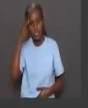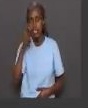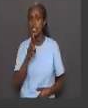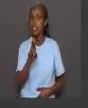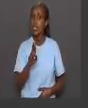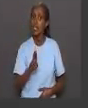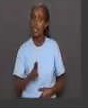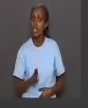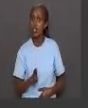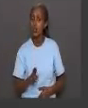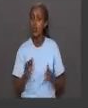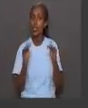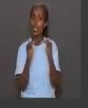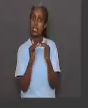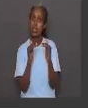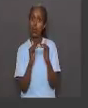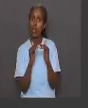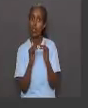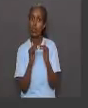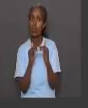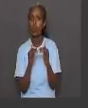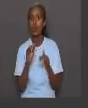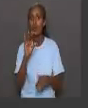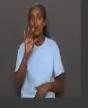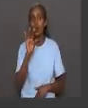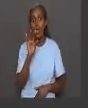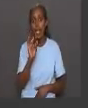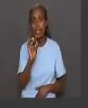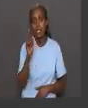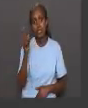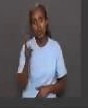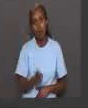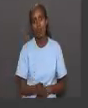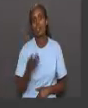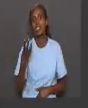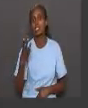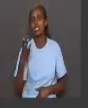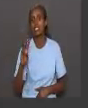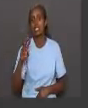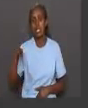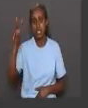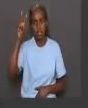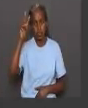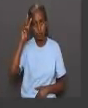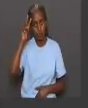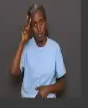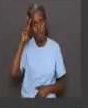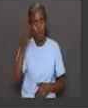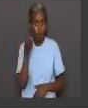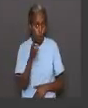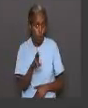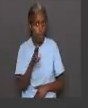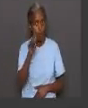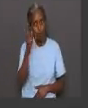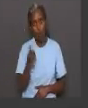that ratio is equal to 8 over 16 squared,